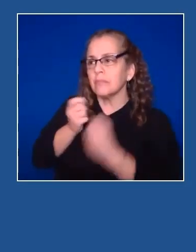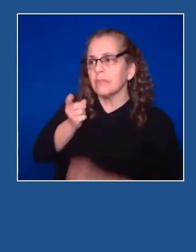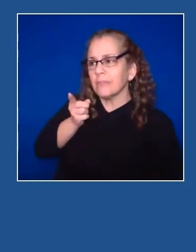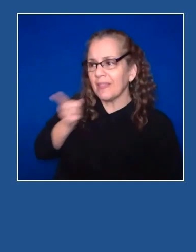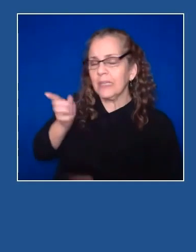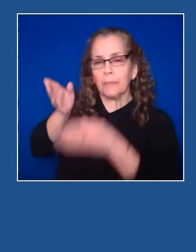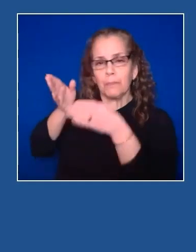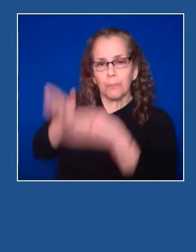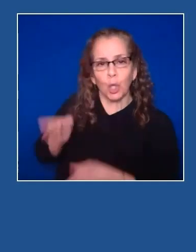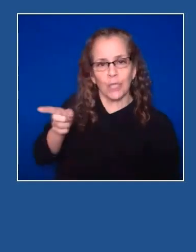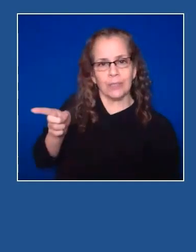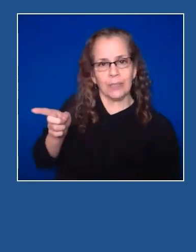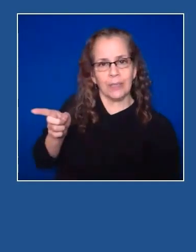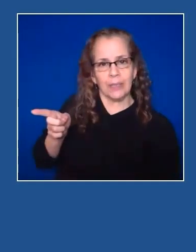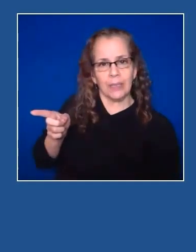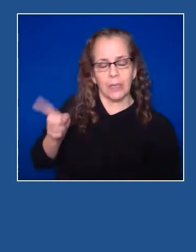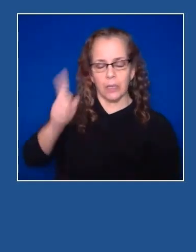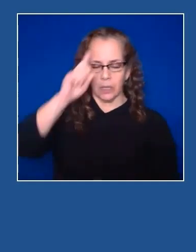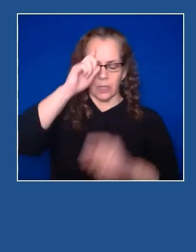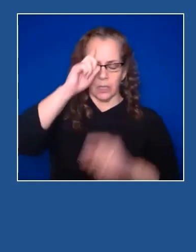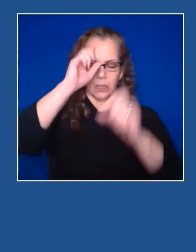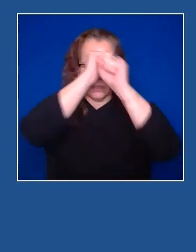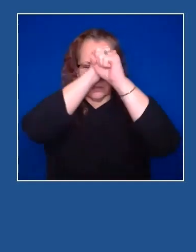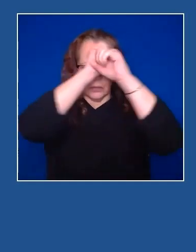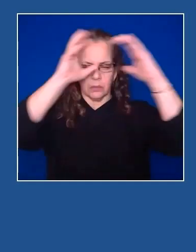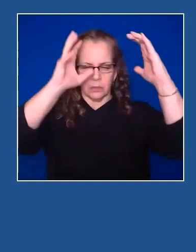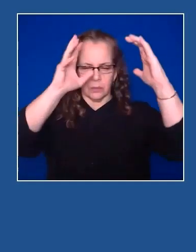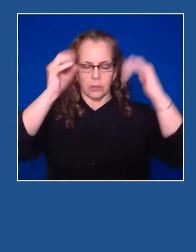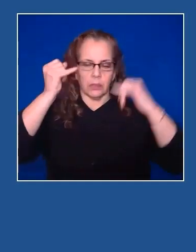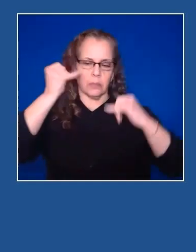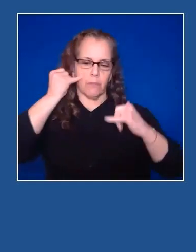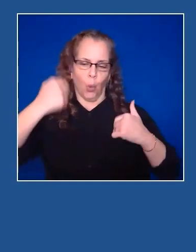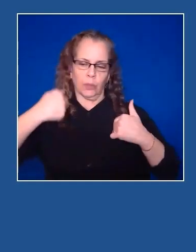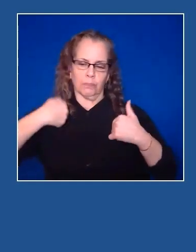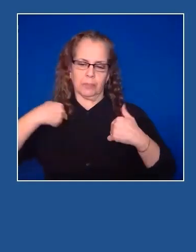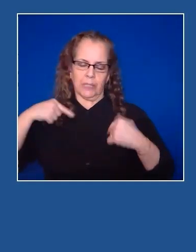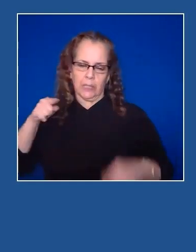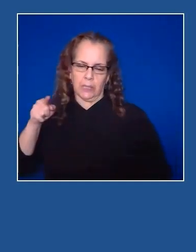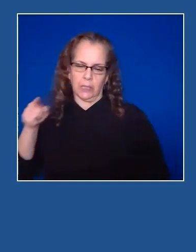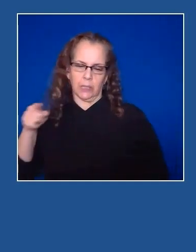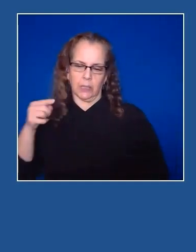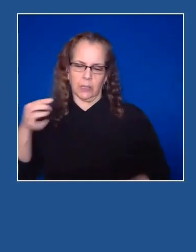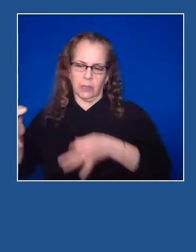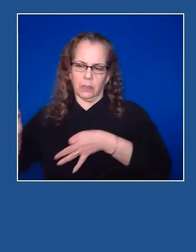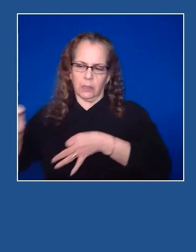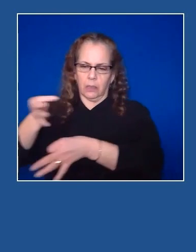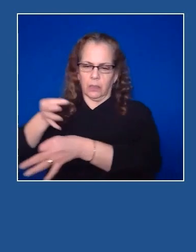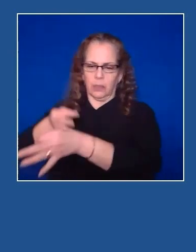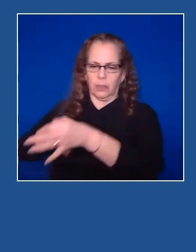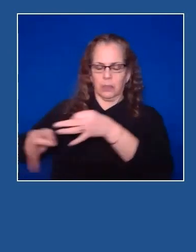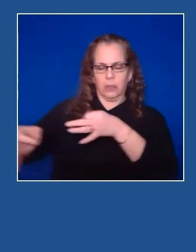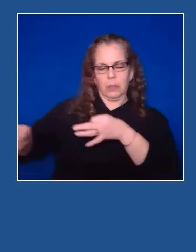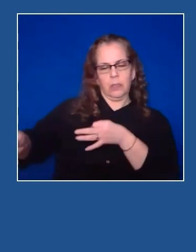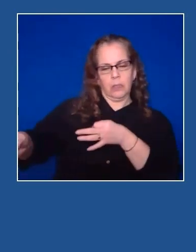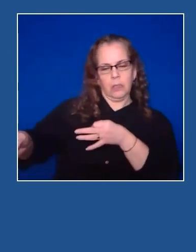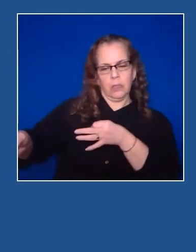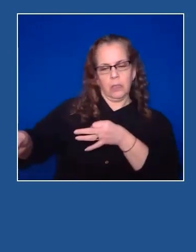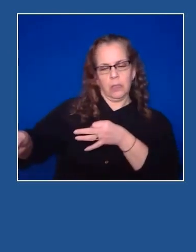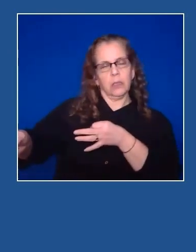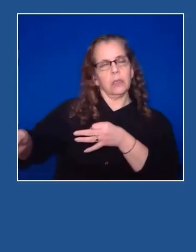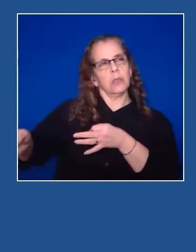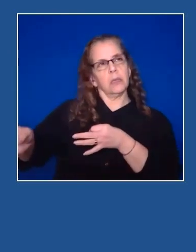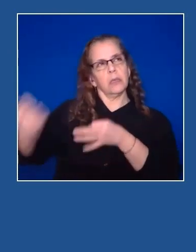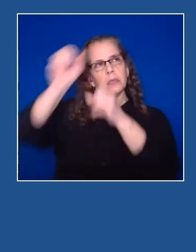like to be that person right now? What's it like? And then ask questions.